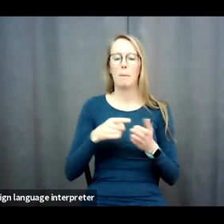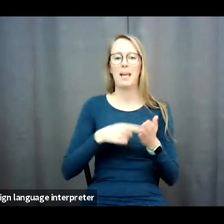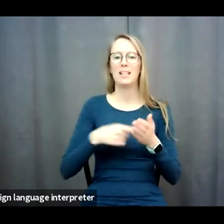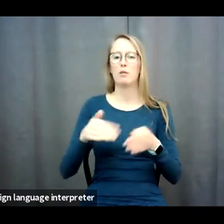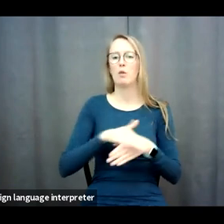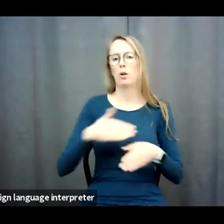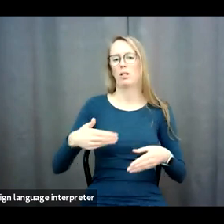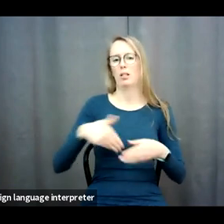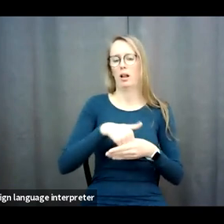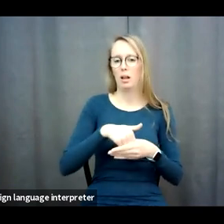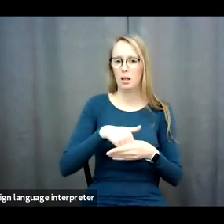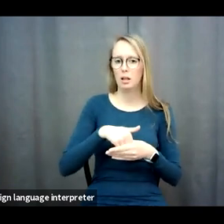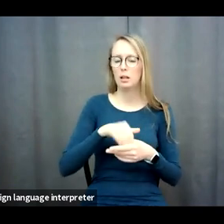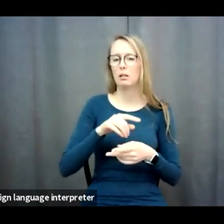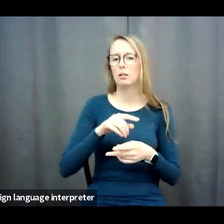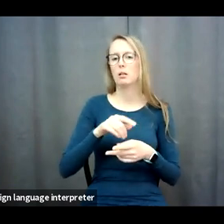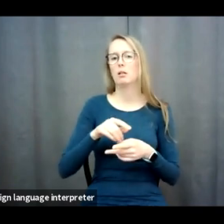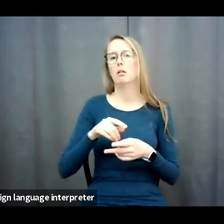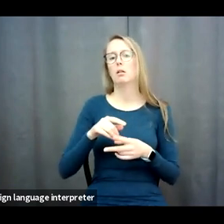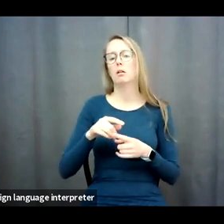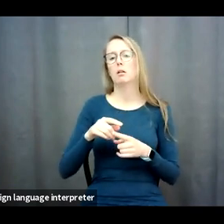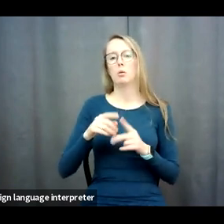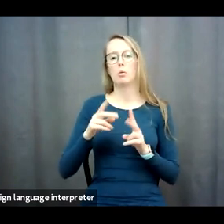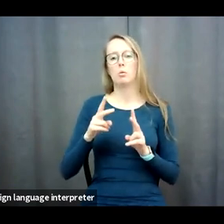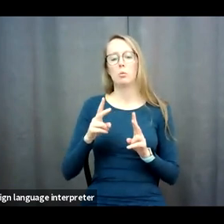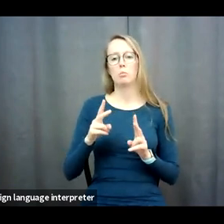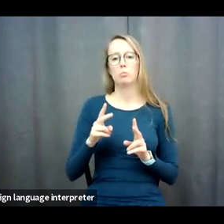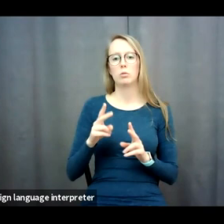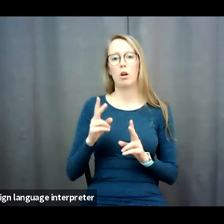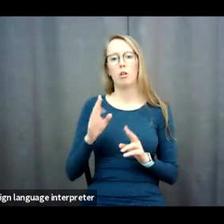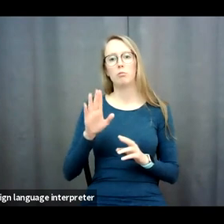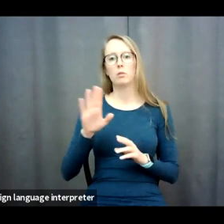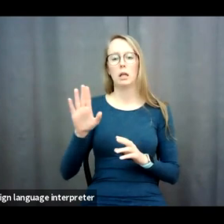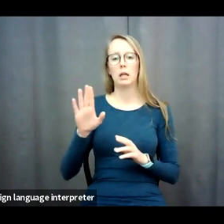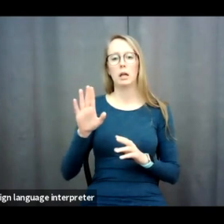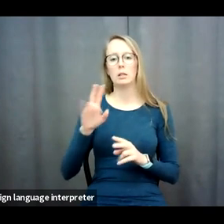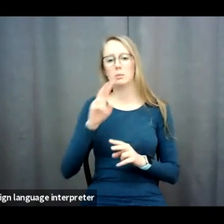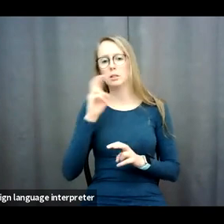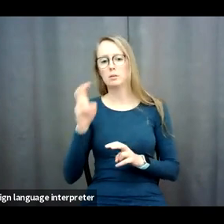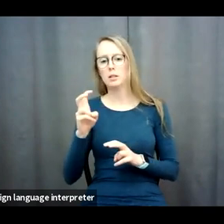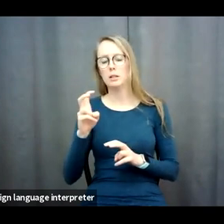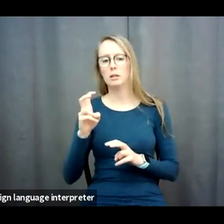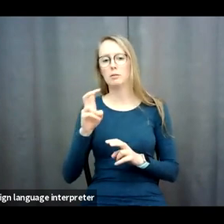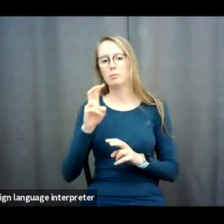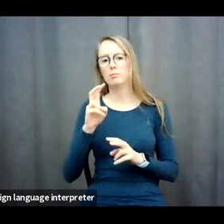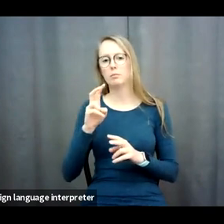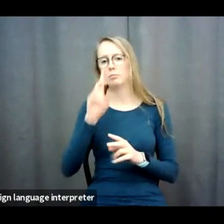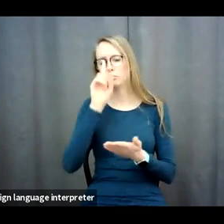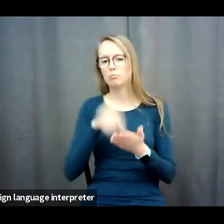and generally the approach that they had taken to finalize the report.